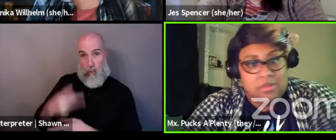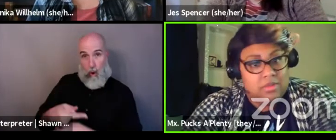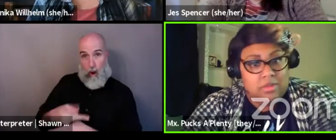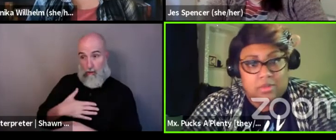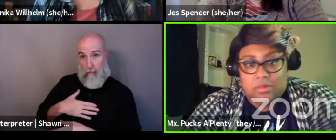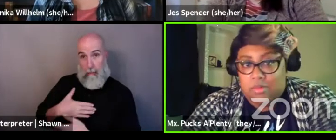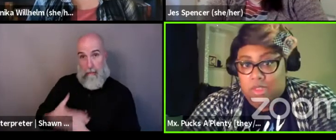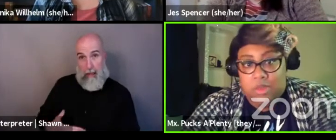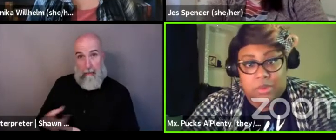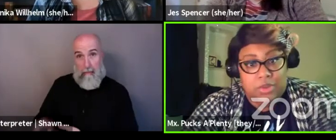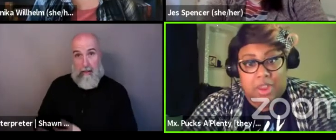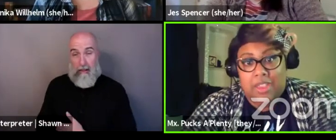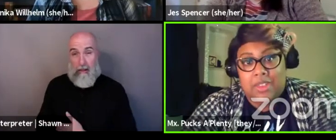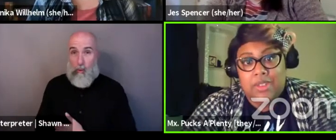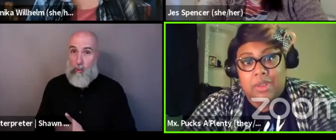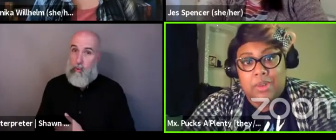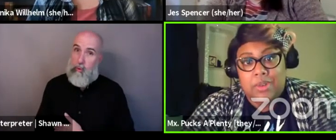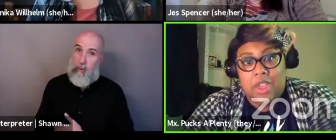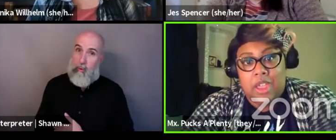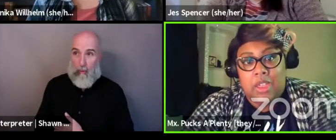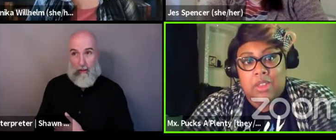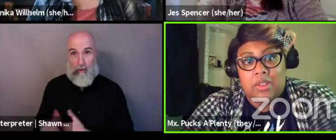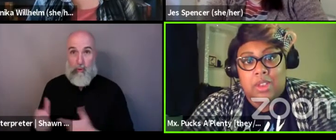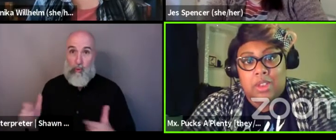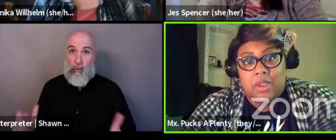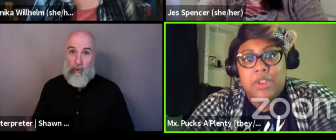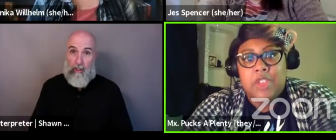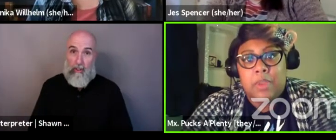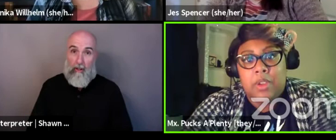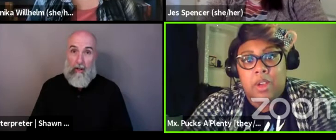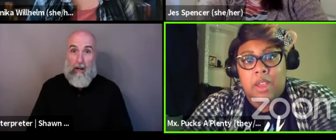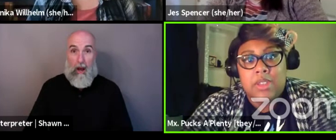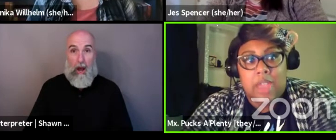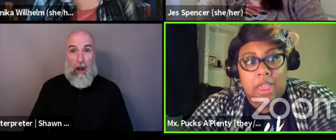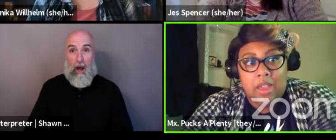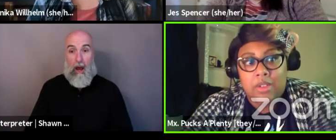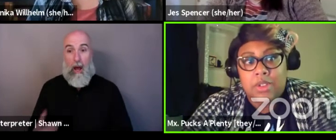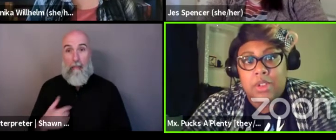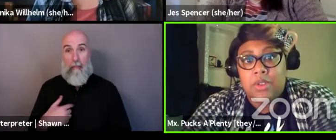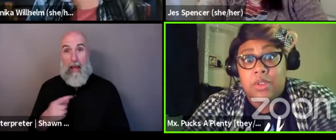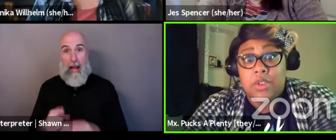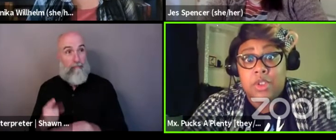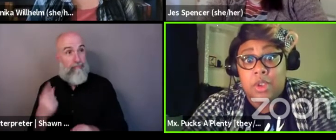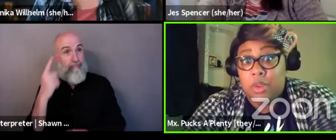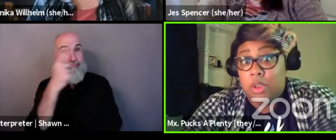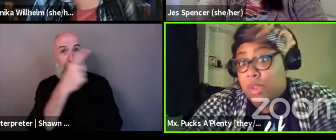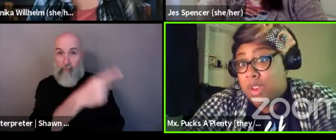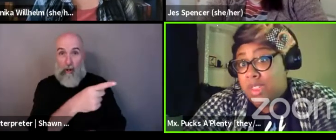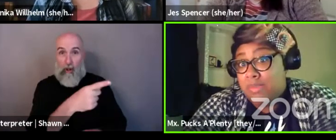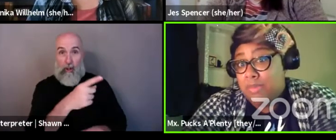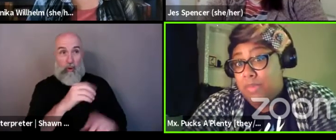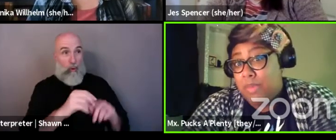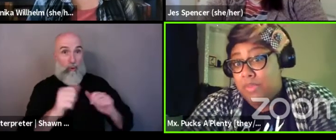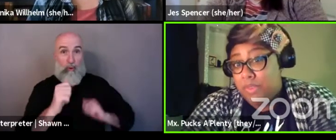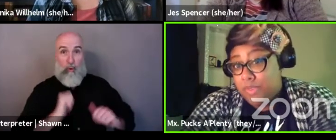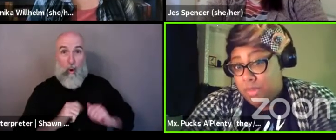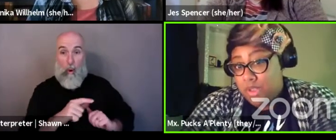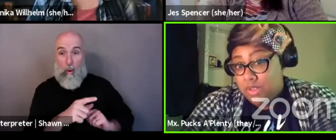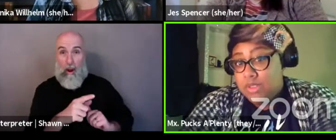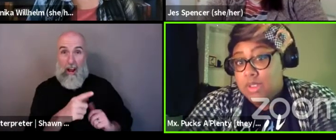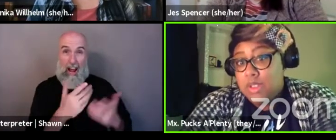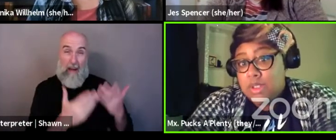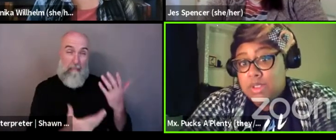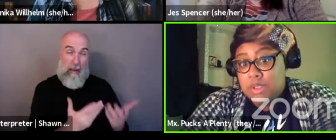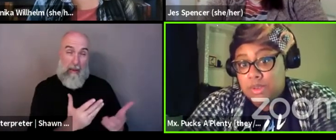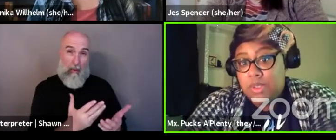is huge, right? It's huge. And you're skipping across town to go do this show where you were going to get maybe